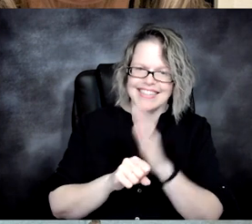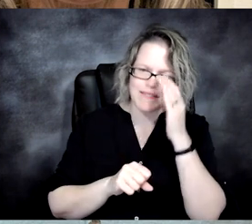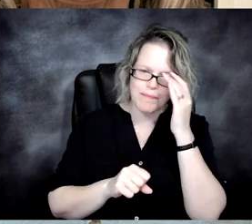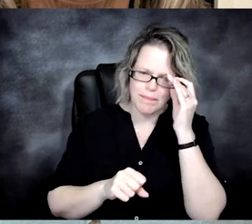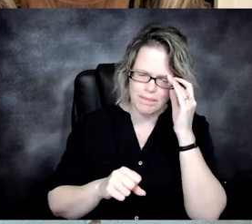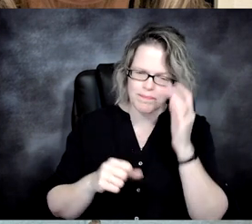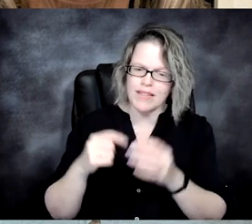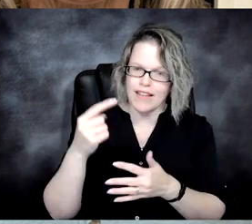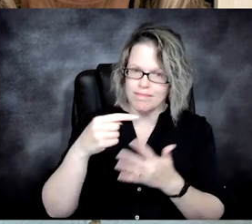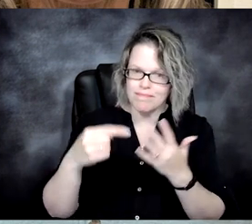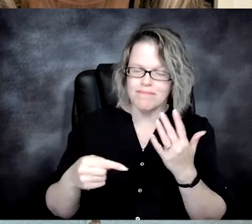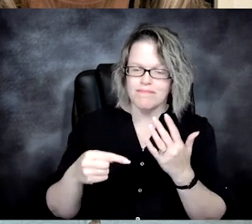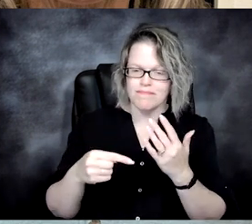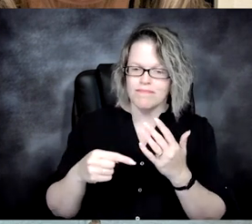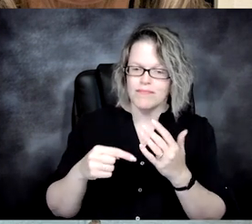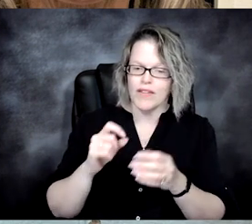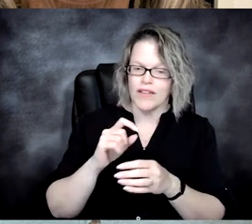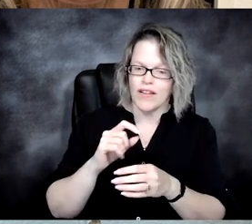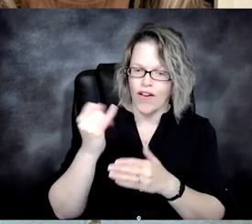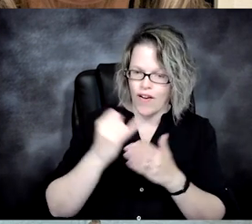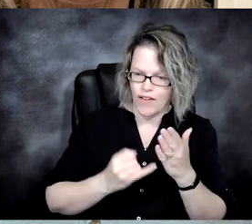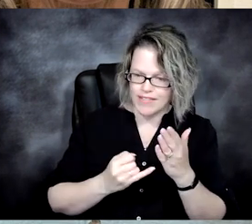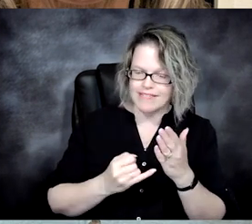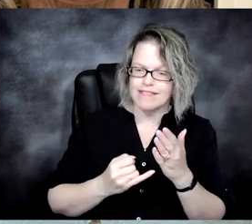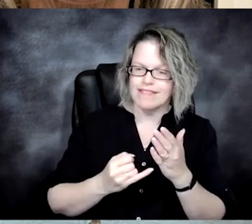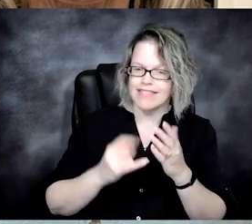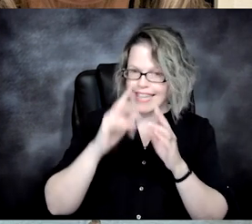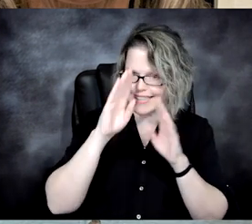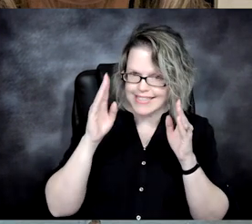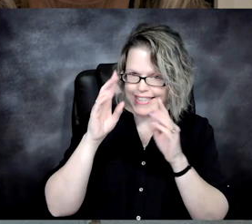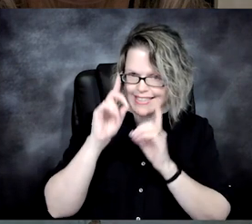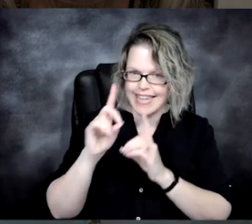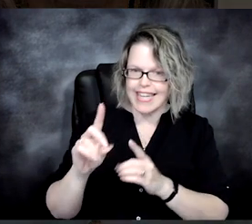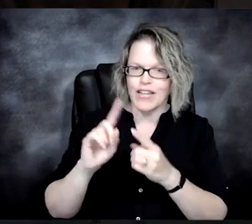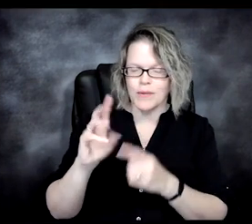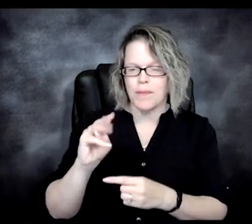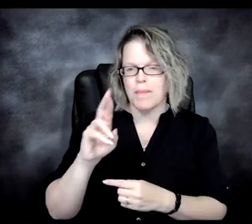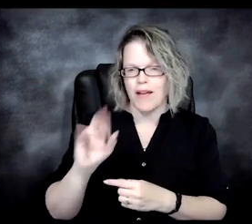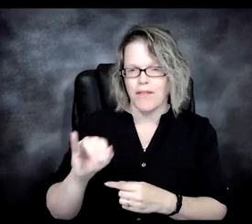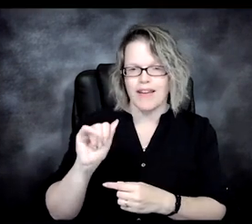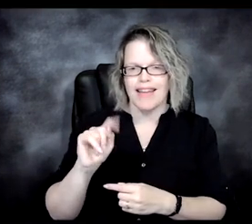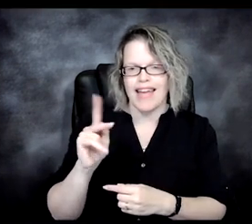following work of art from the Superintendent's High School Art Show is dedicated to Mary Atkinson.